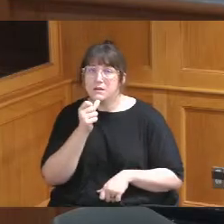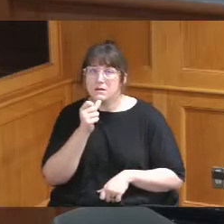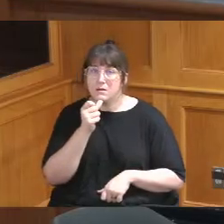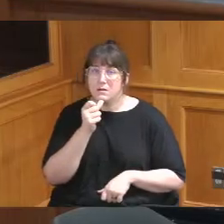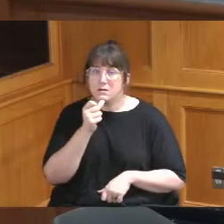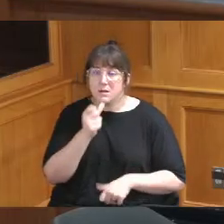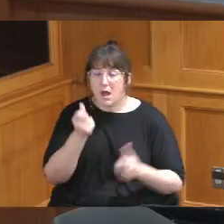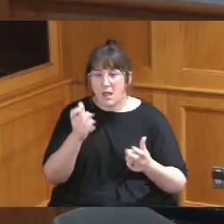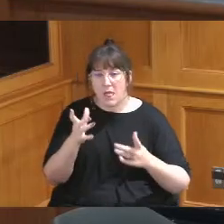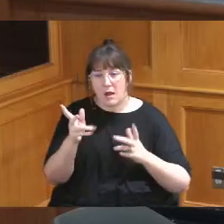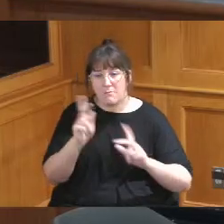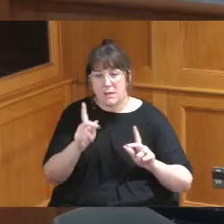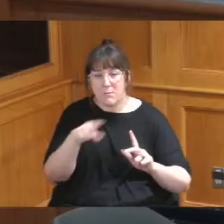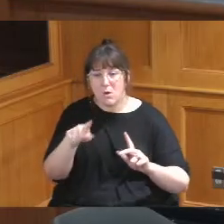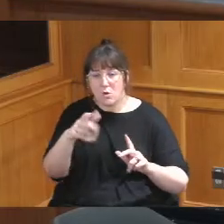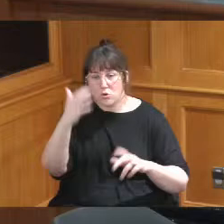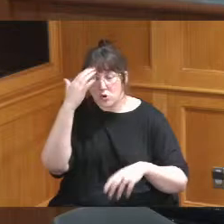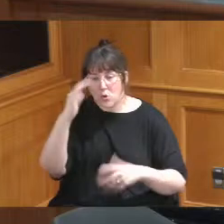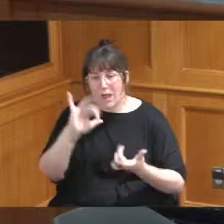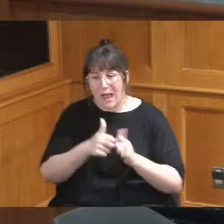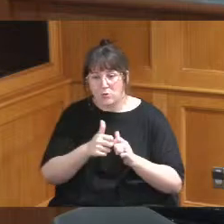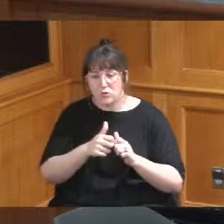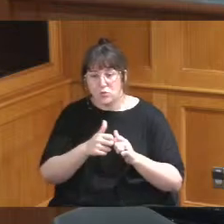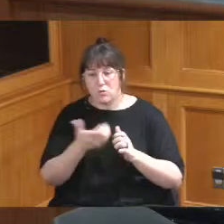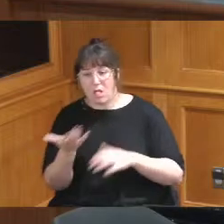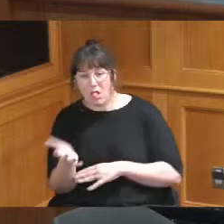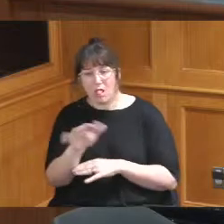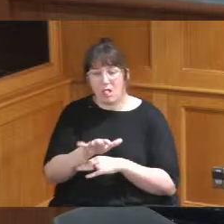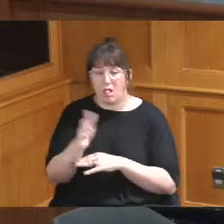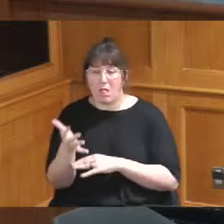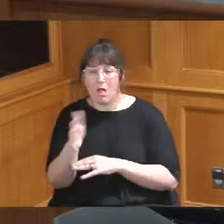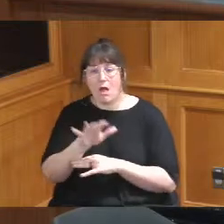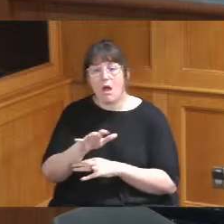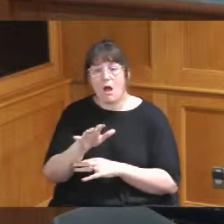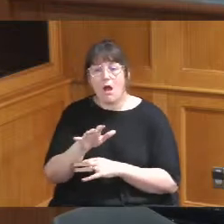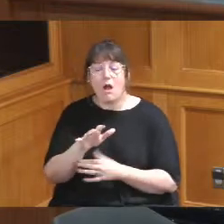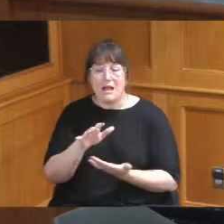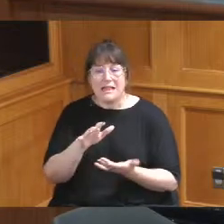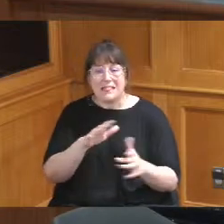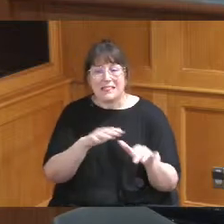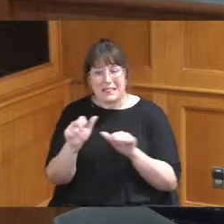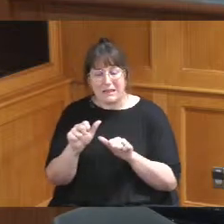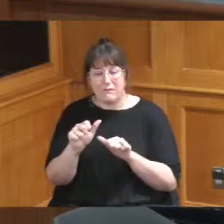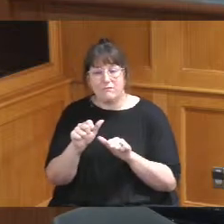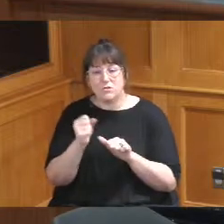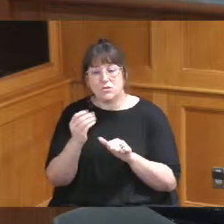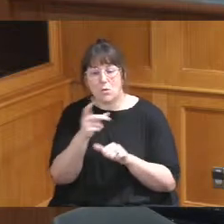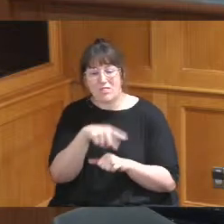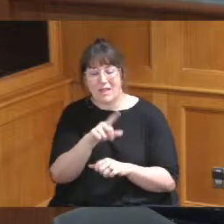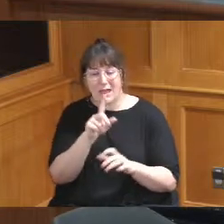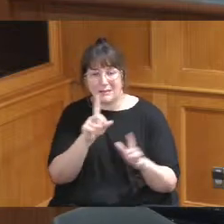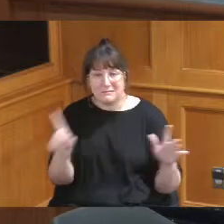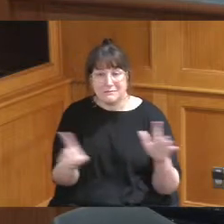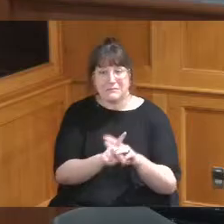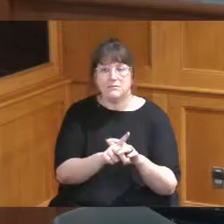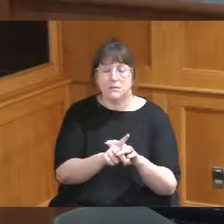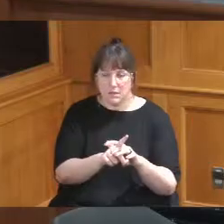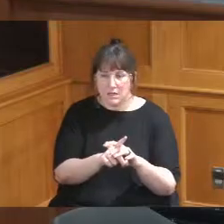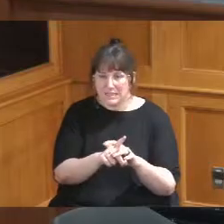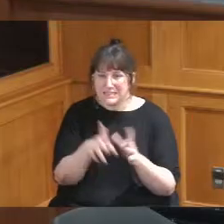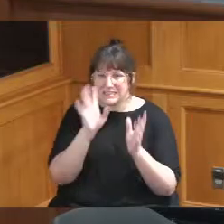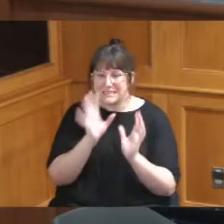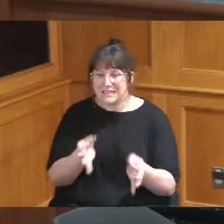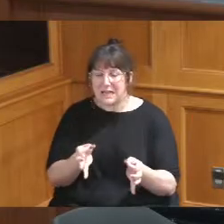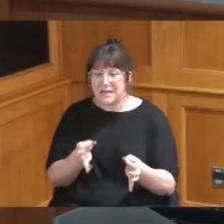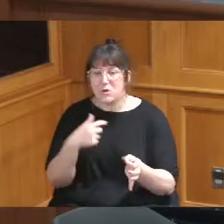guidance around the use of intermittent parental leave. When it came up, it was determined that it was